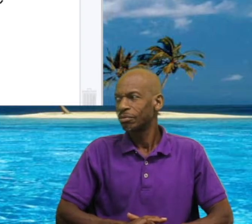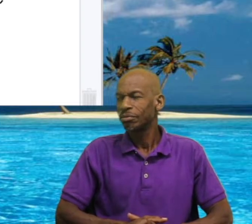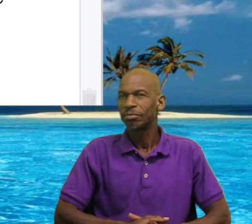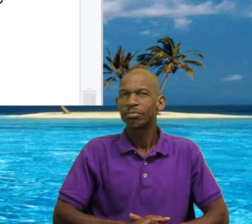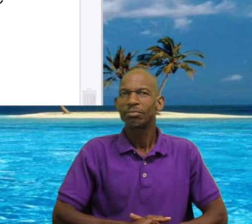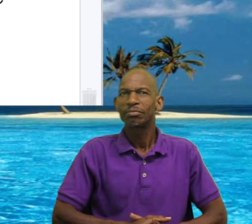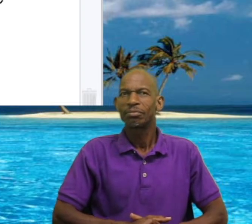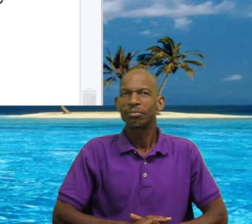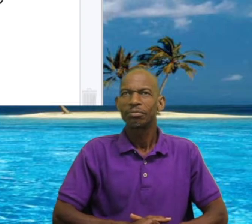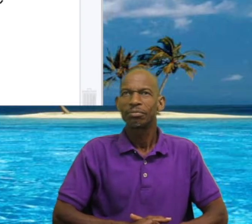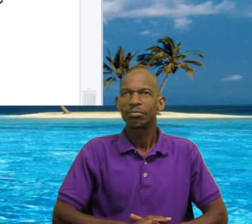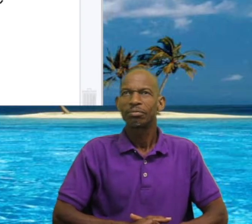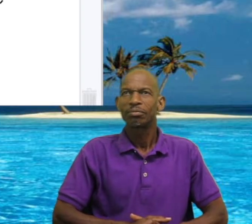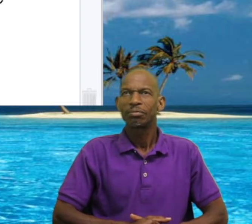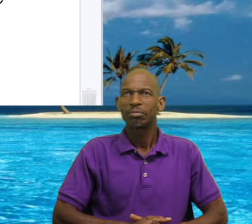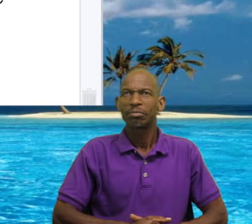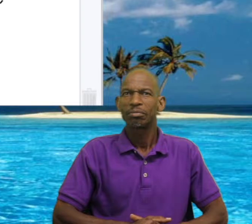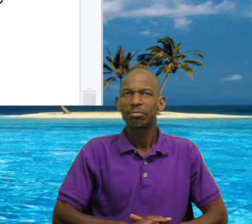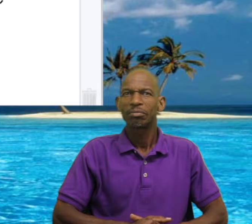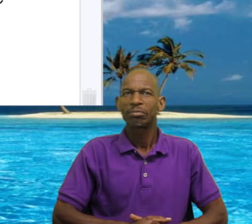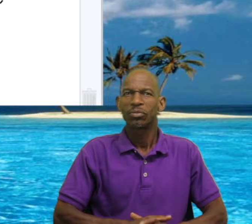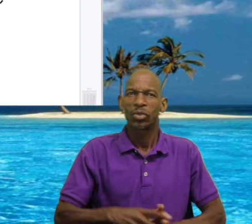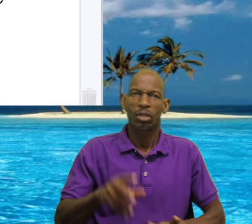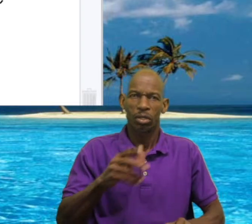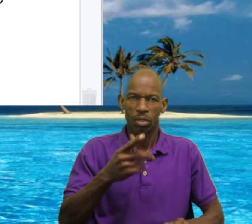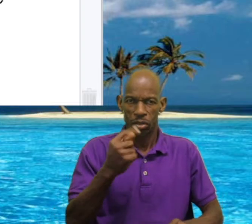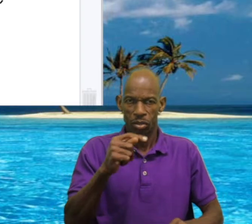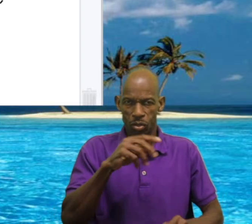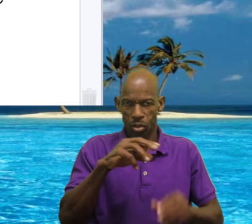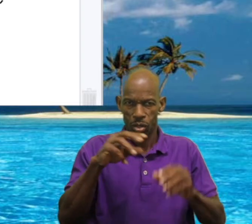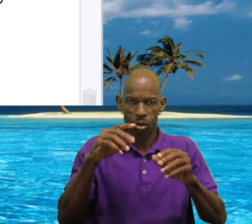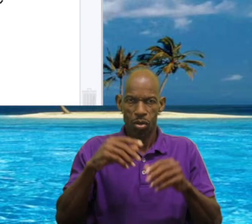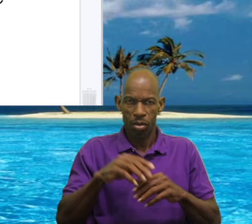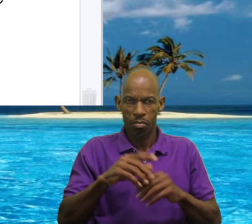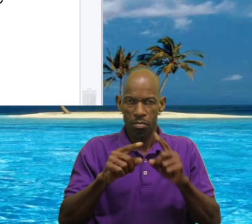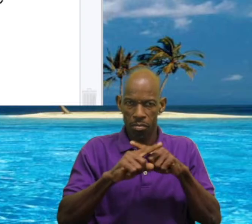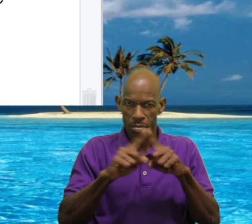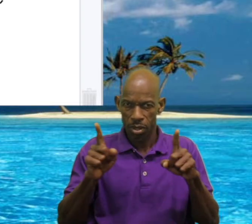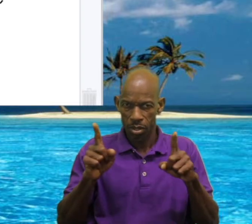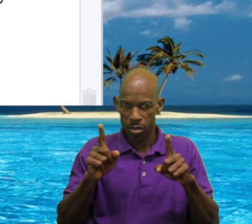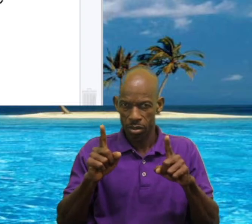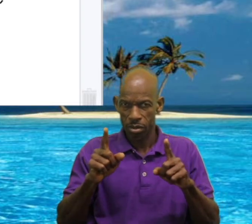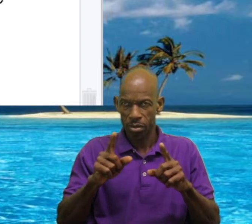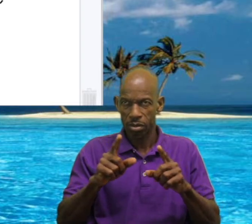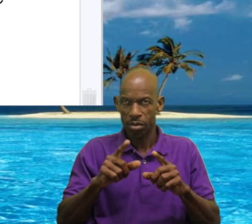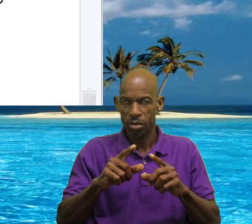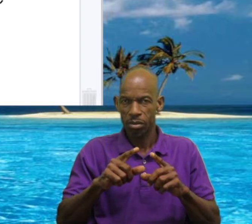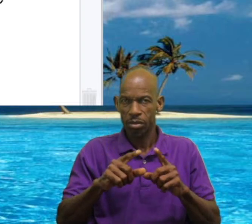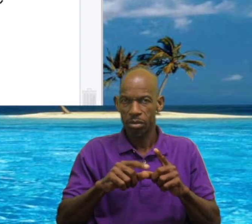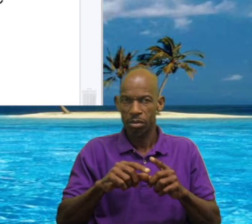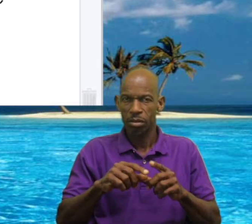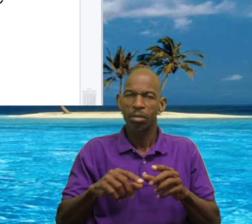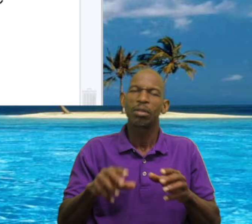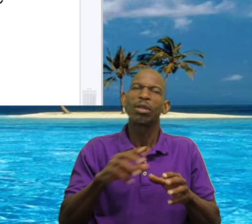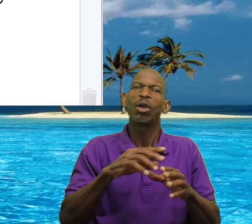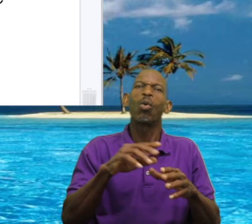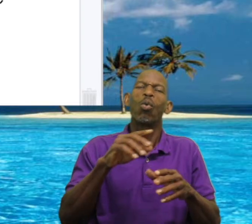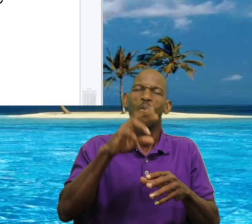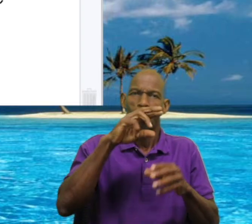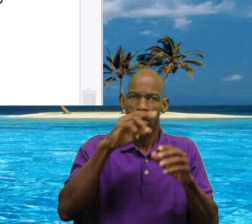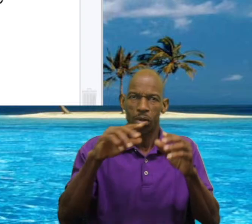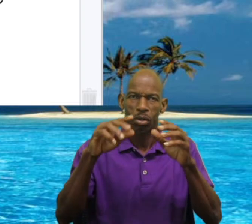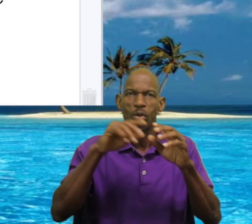washing today. Is washing. But say that the